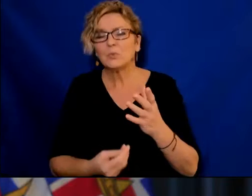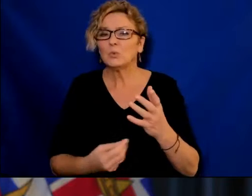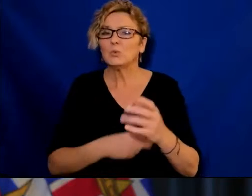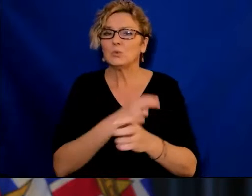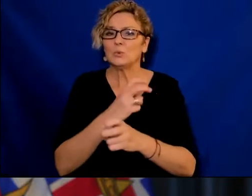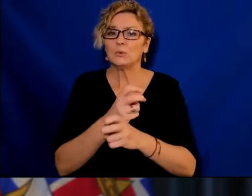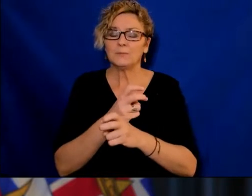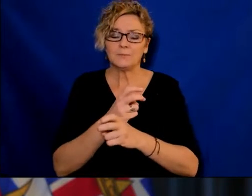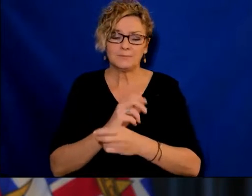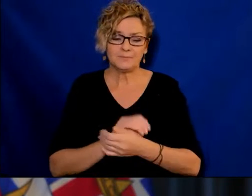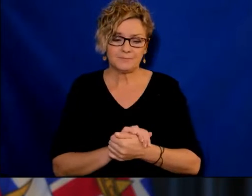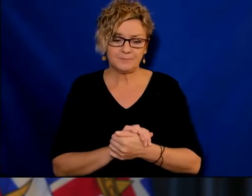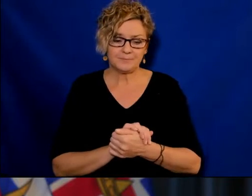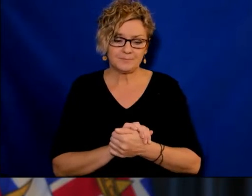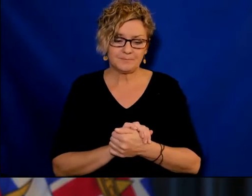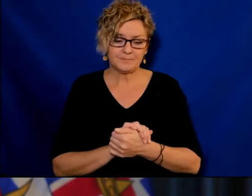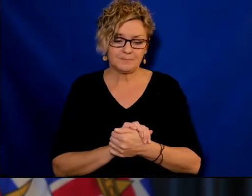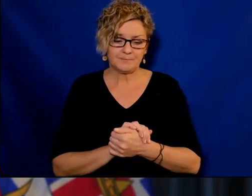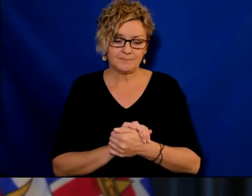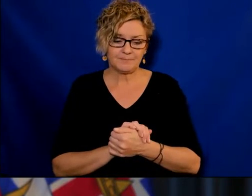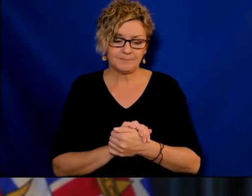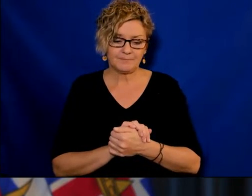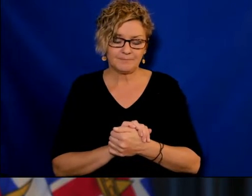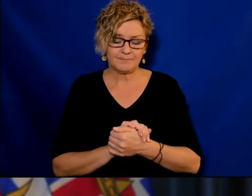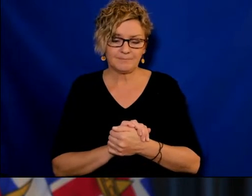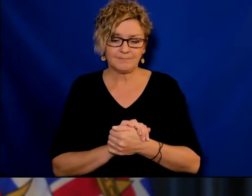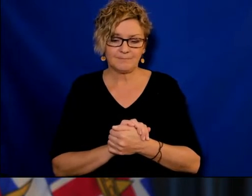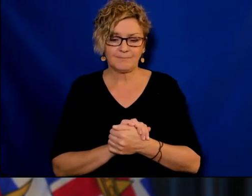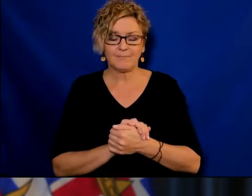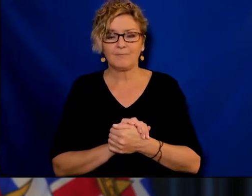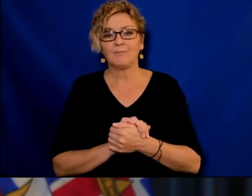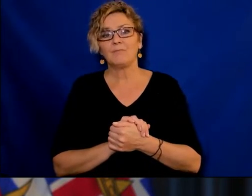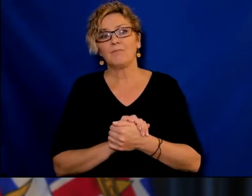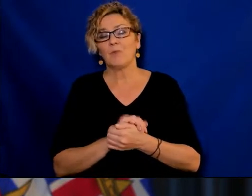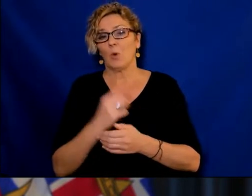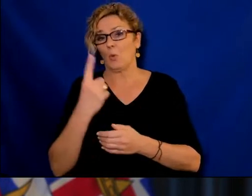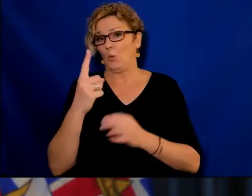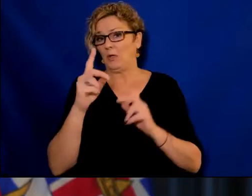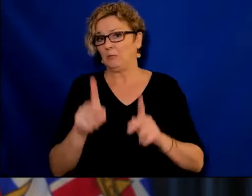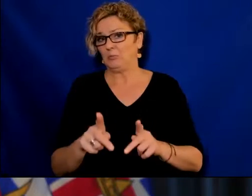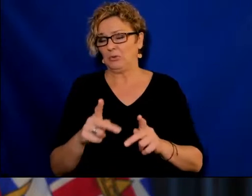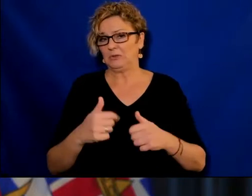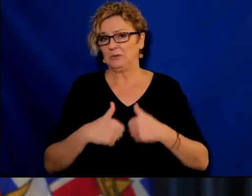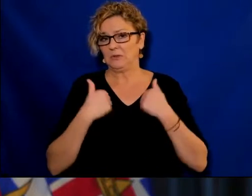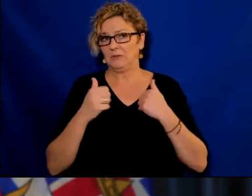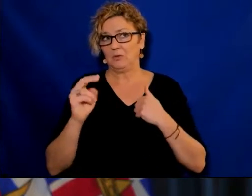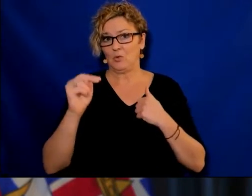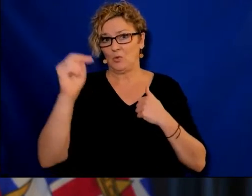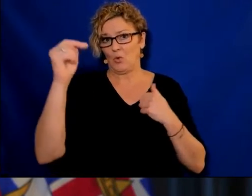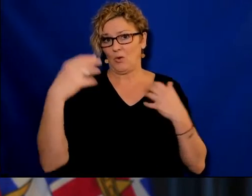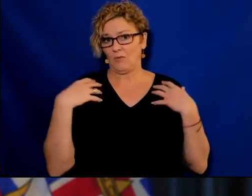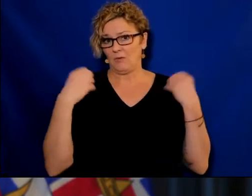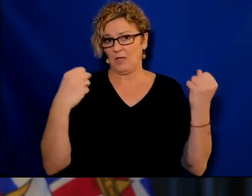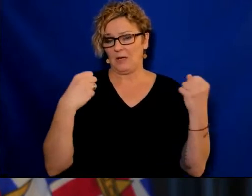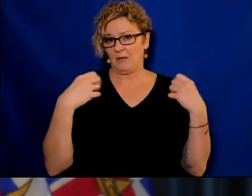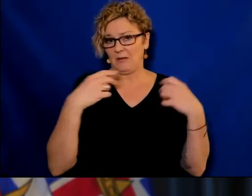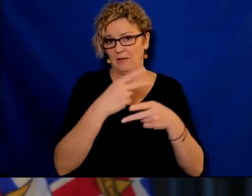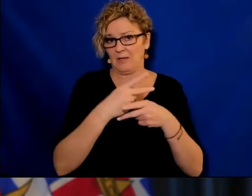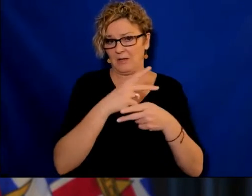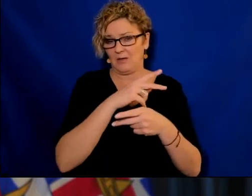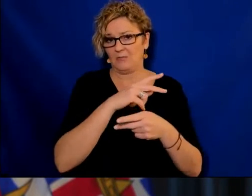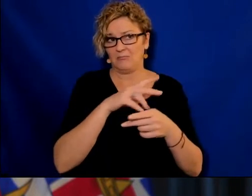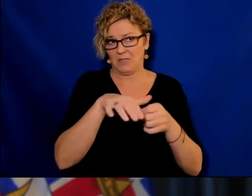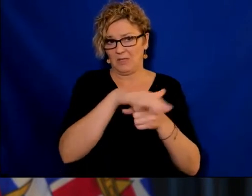people passed away in Fraser Health, but 2 in Vancouver Coastal Health and 1 in Northern Health. So it's affecting communities, and does affect and will